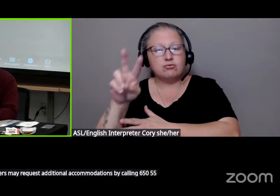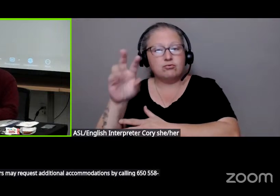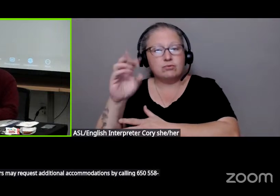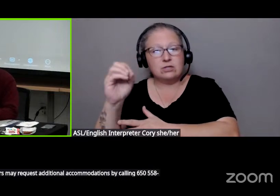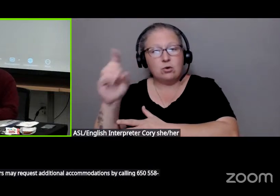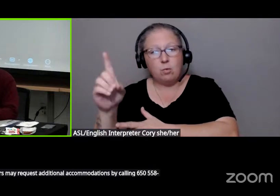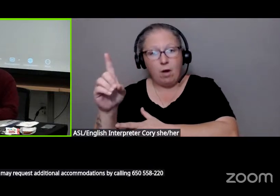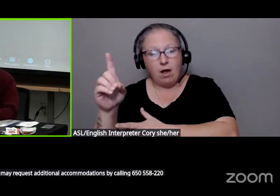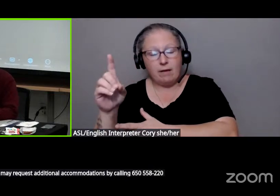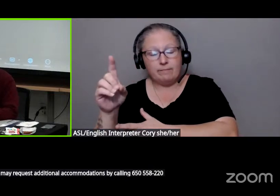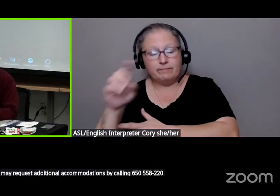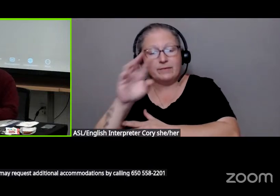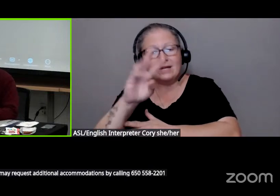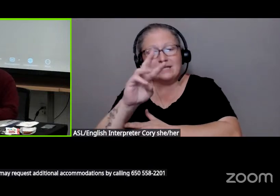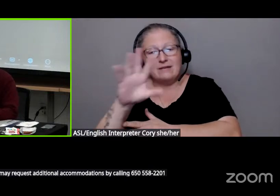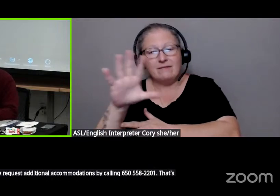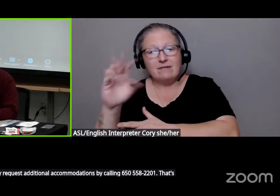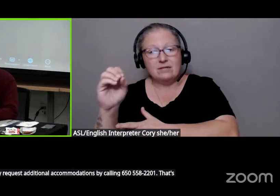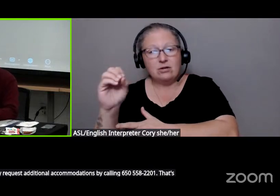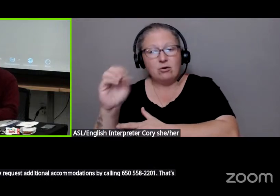650-558-2201. That's